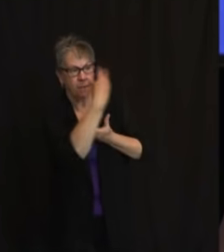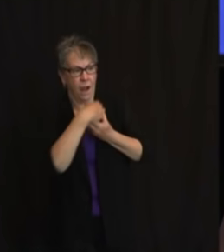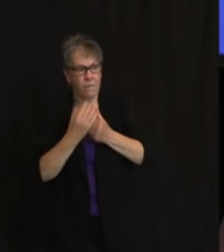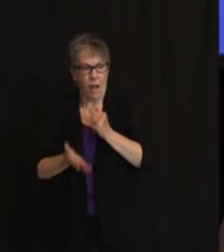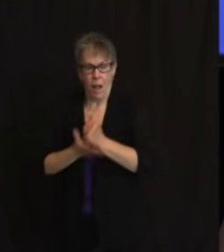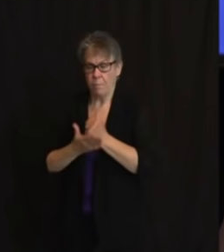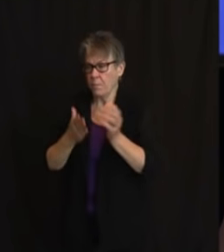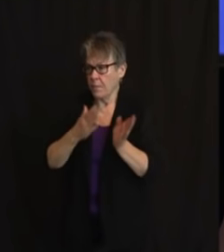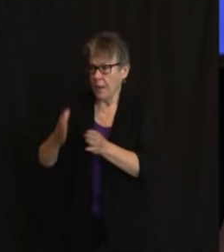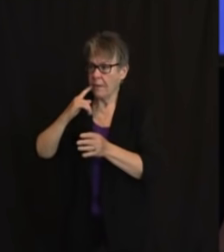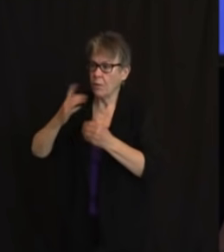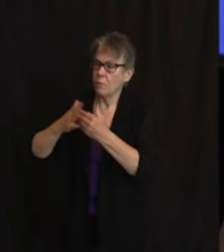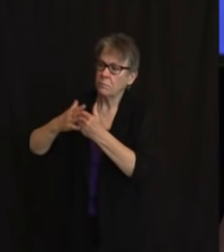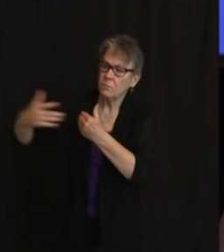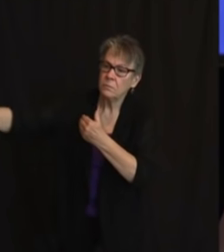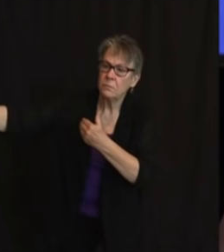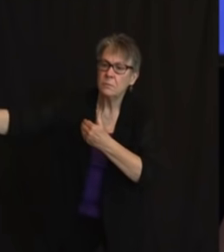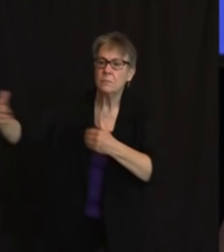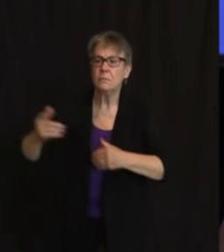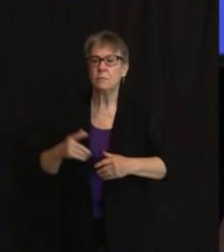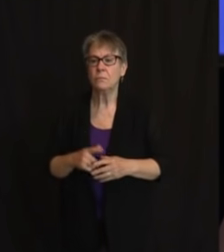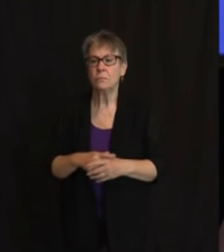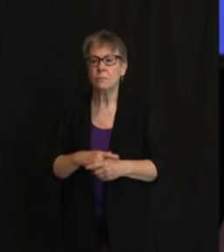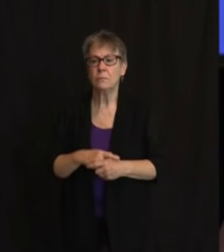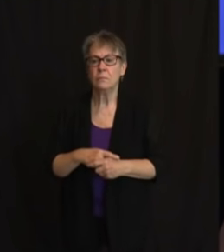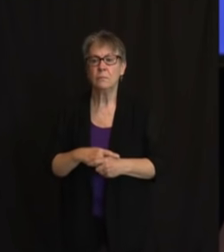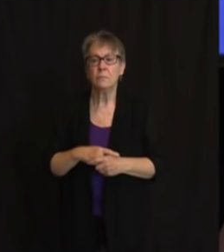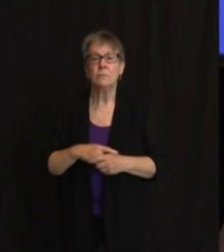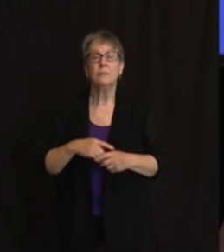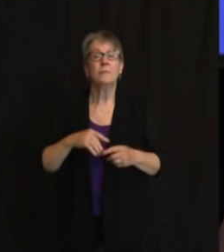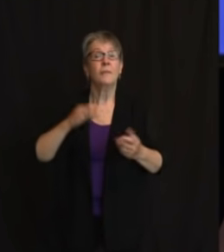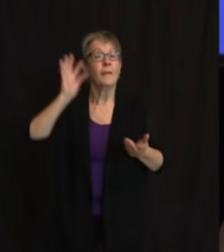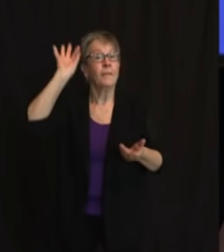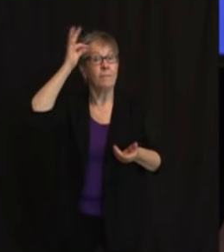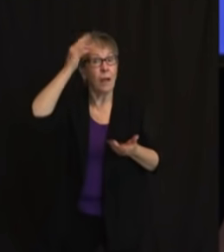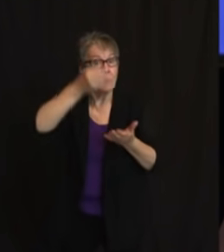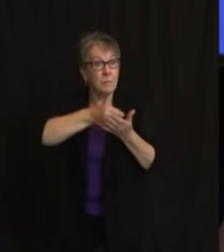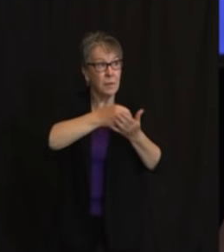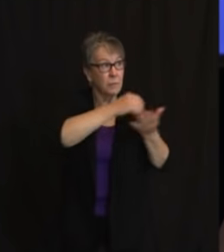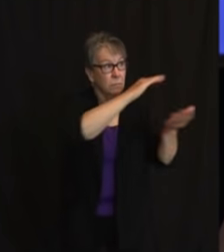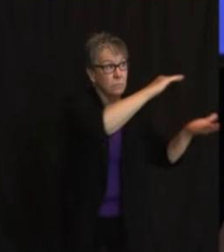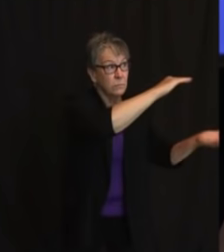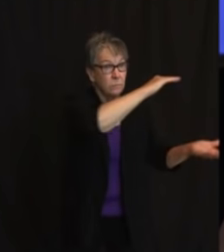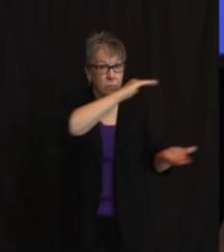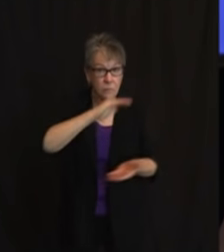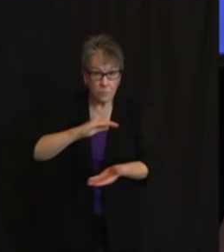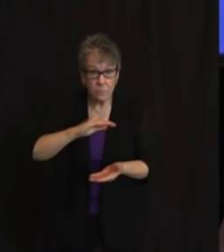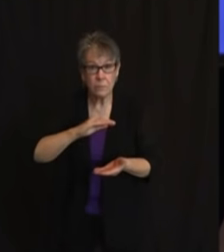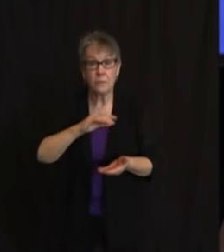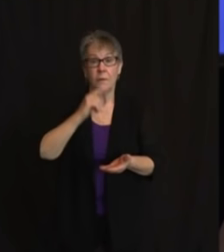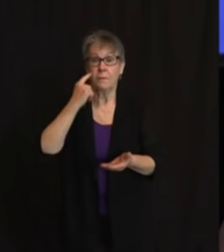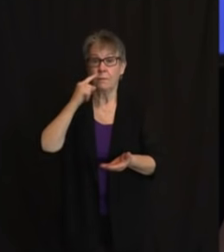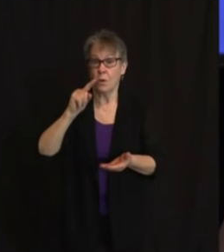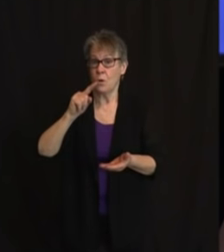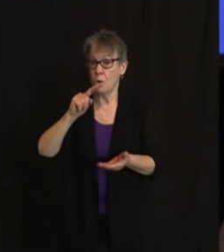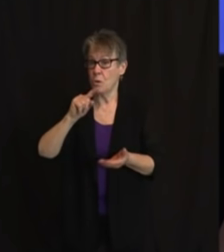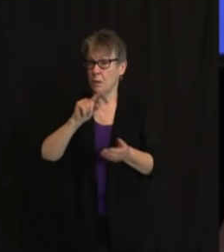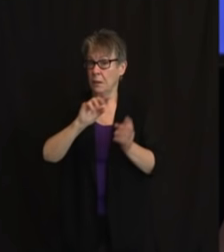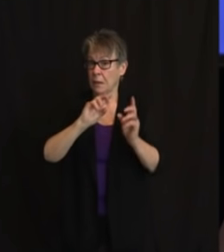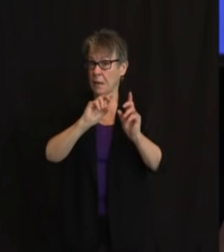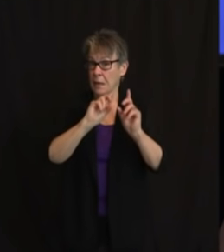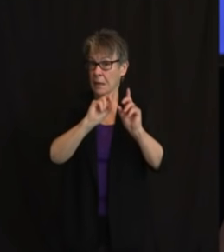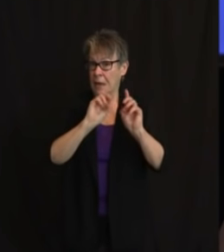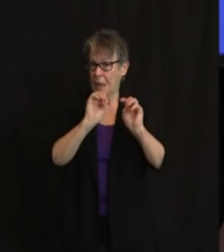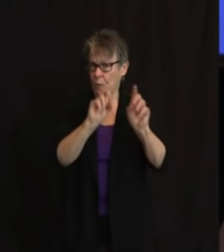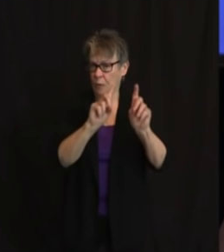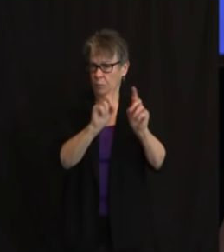needs of students. To that end, the department recently applied for $310 million in federal funding through the Elementary and